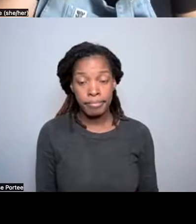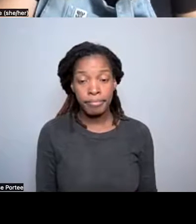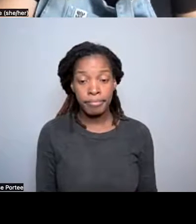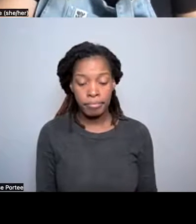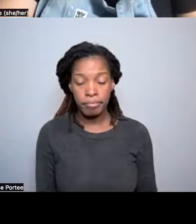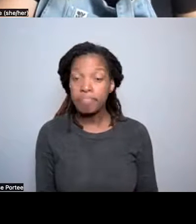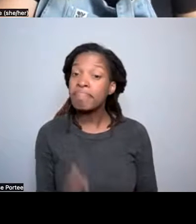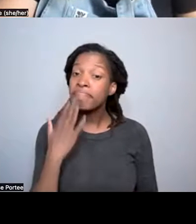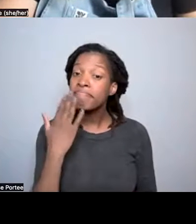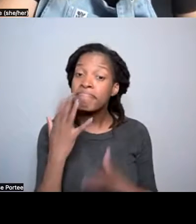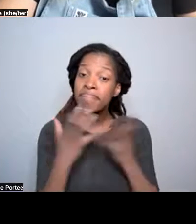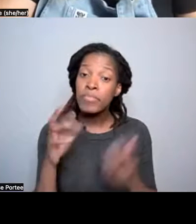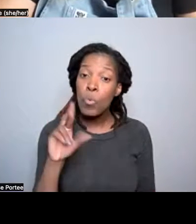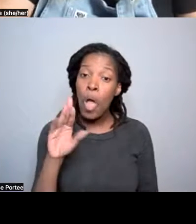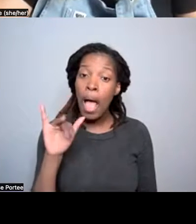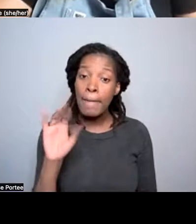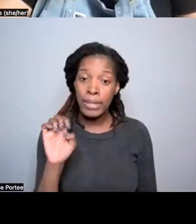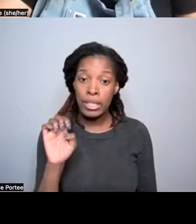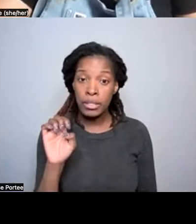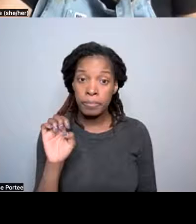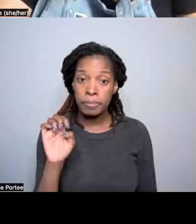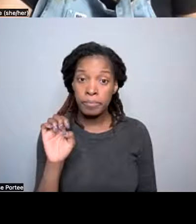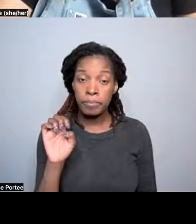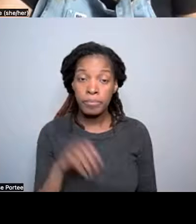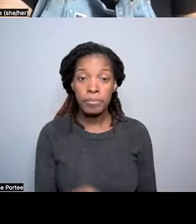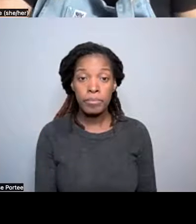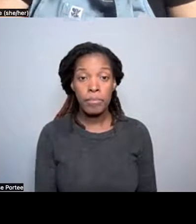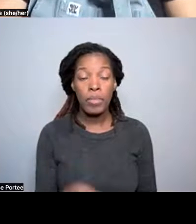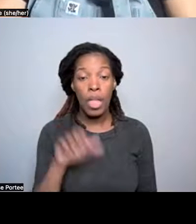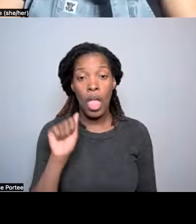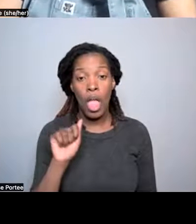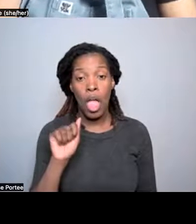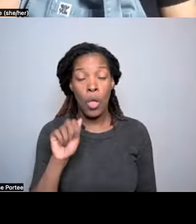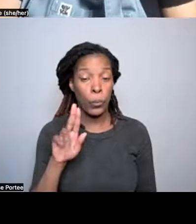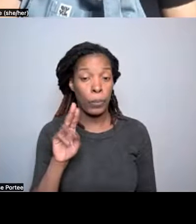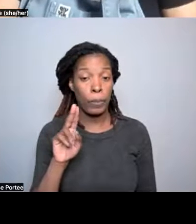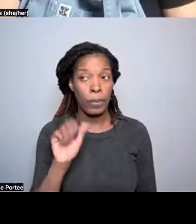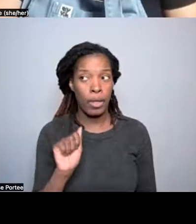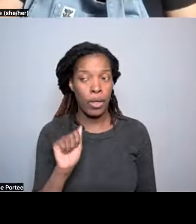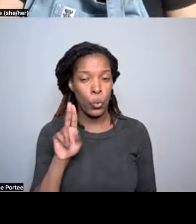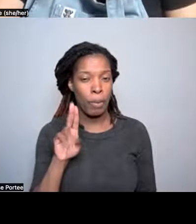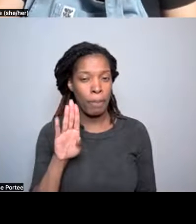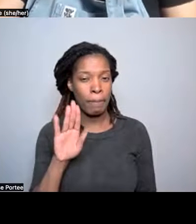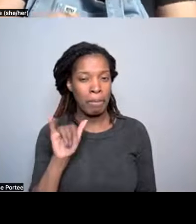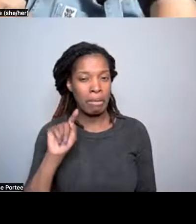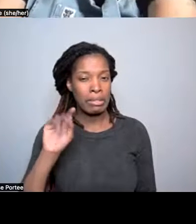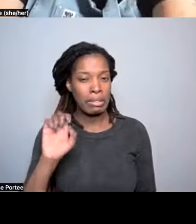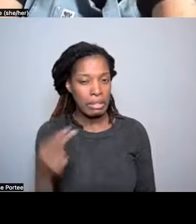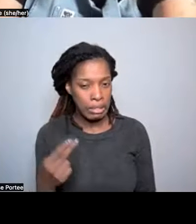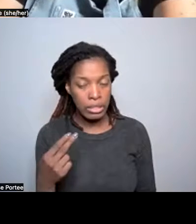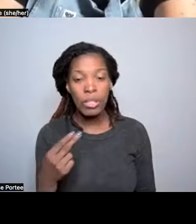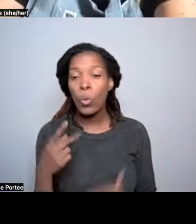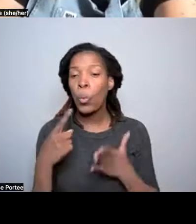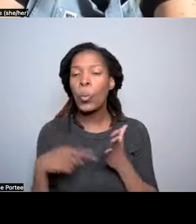Thank you so much, Robbie. Ahouty, what is something you want to be remembered for when